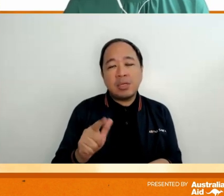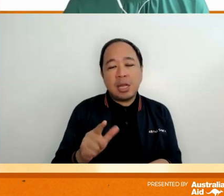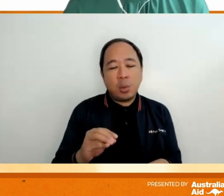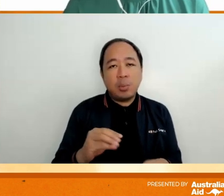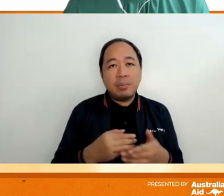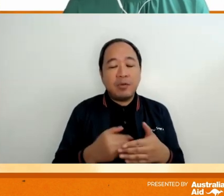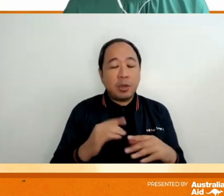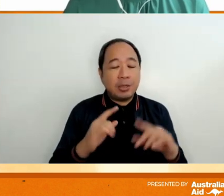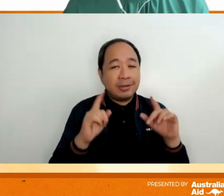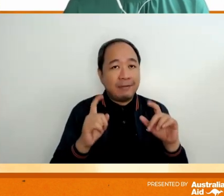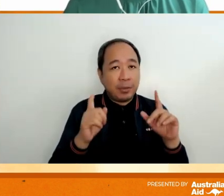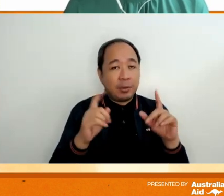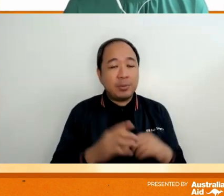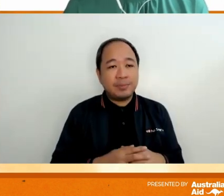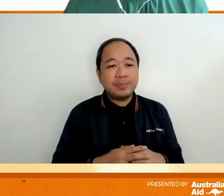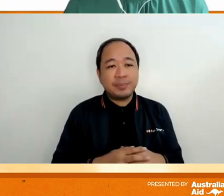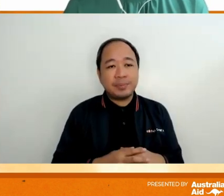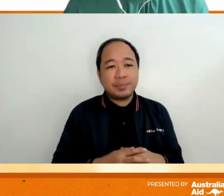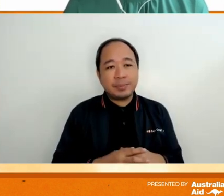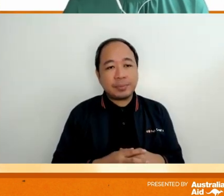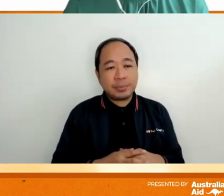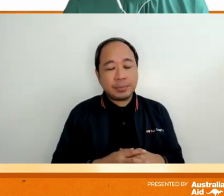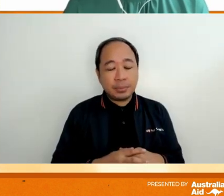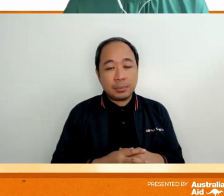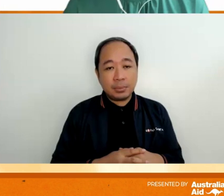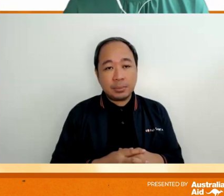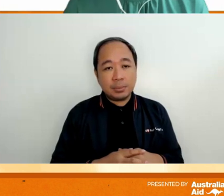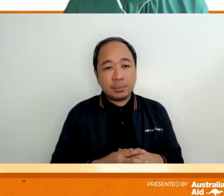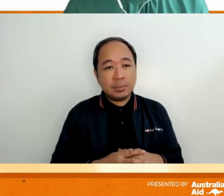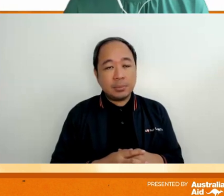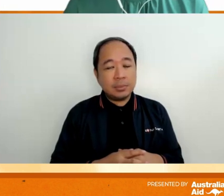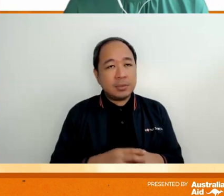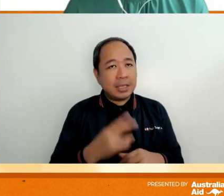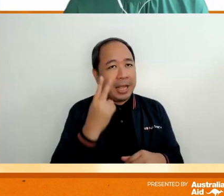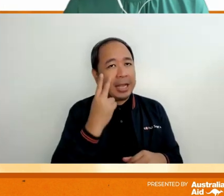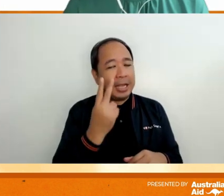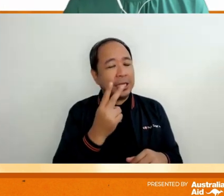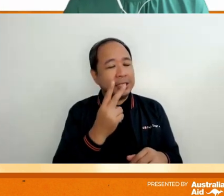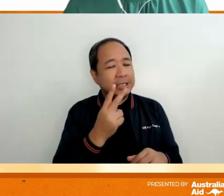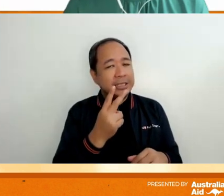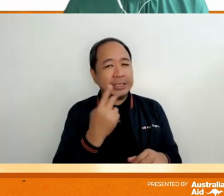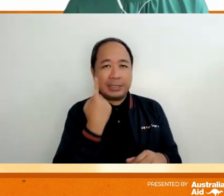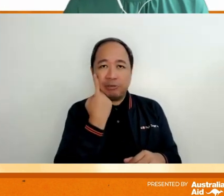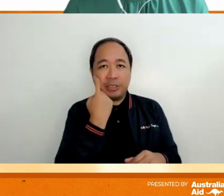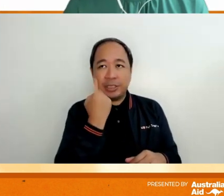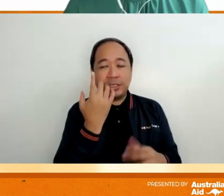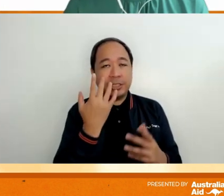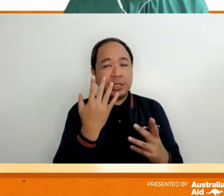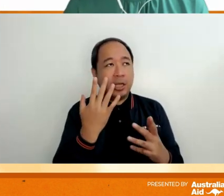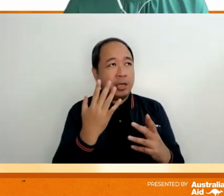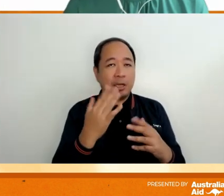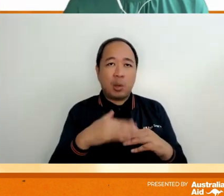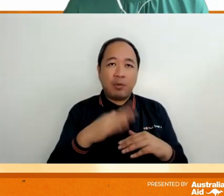Yeah, ako na muna mauna. I noticed kanina majority or more than half talaga ng